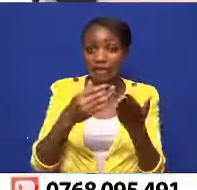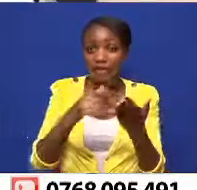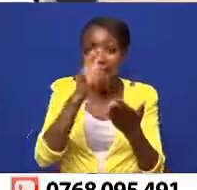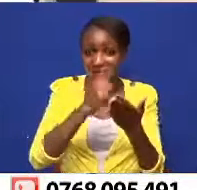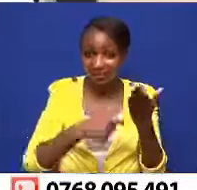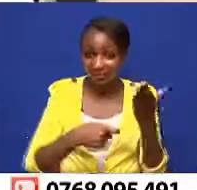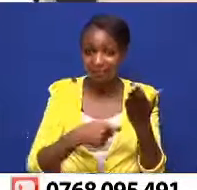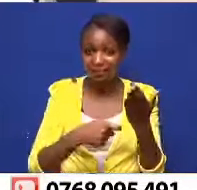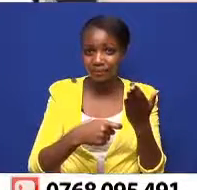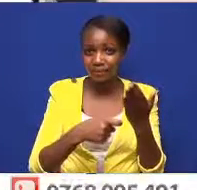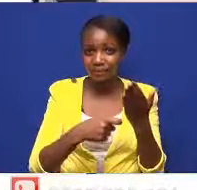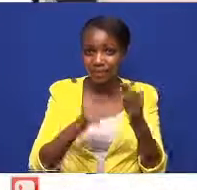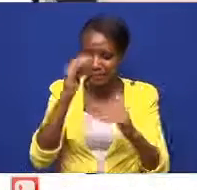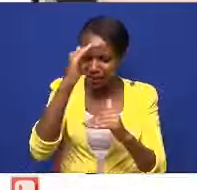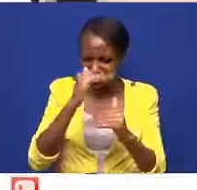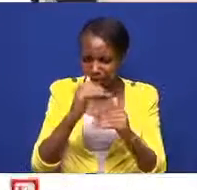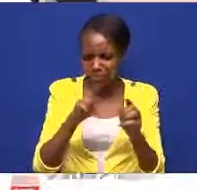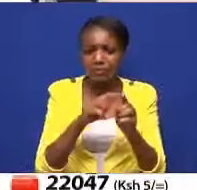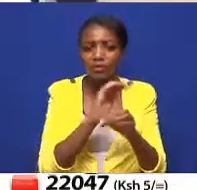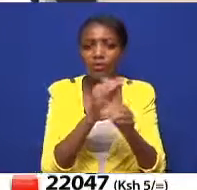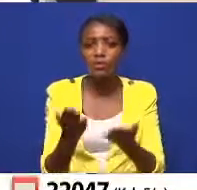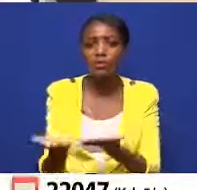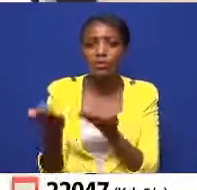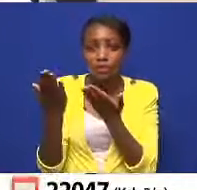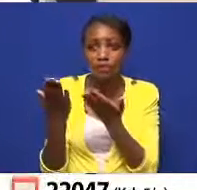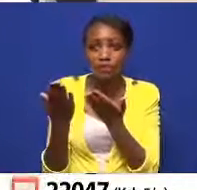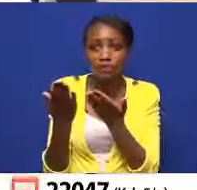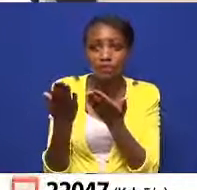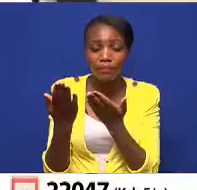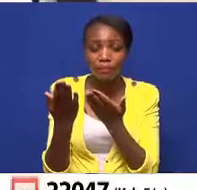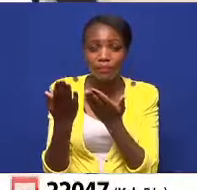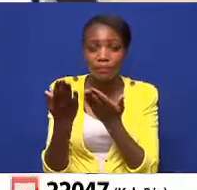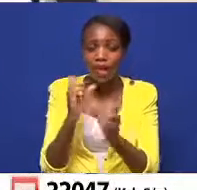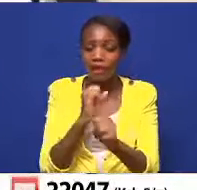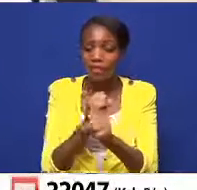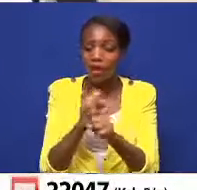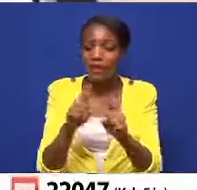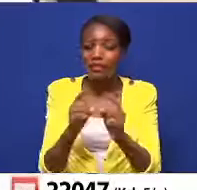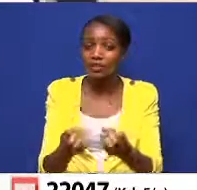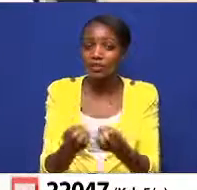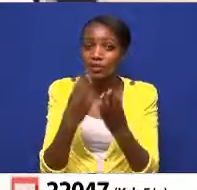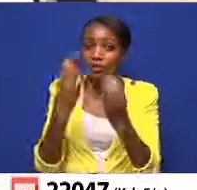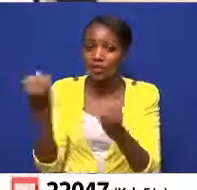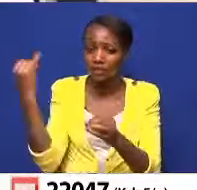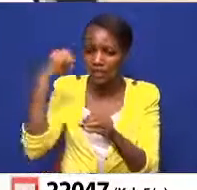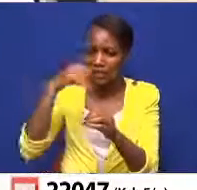companies seeking to increase their capacity to produce import